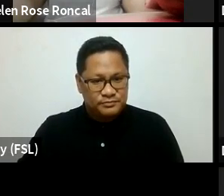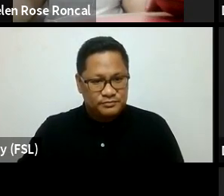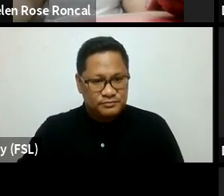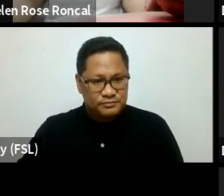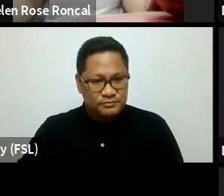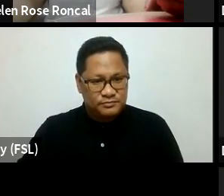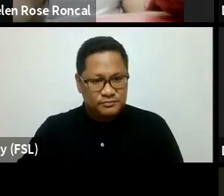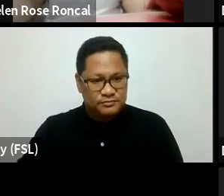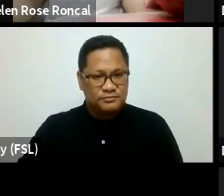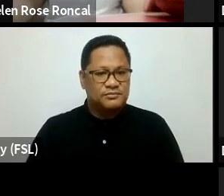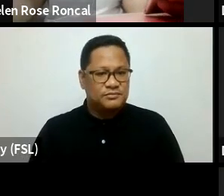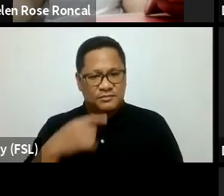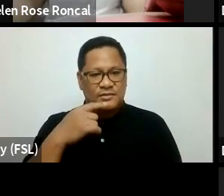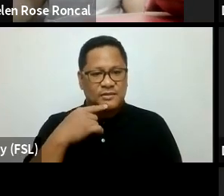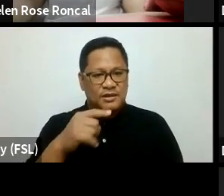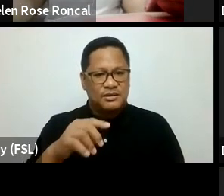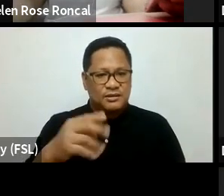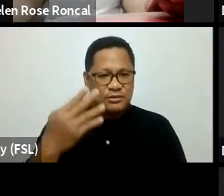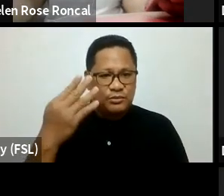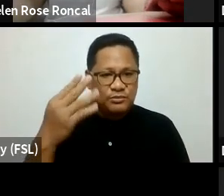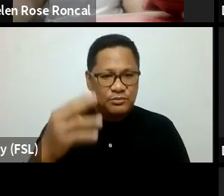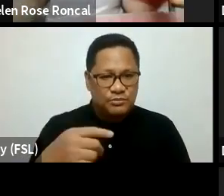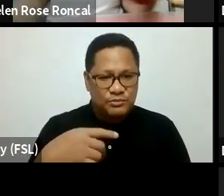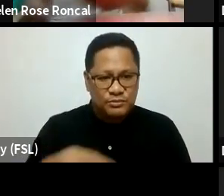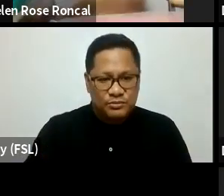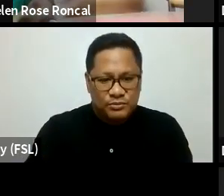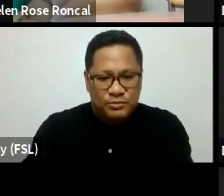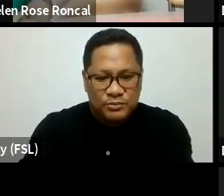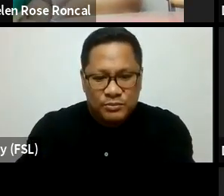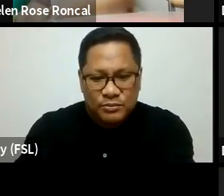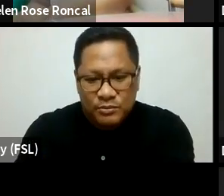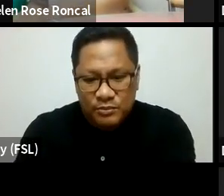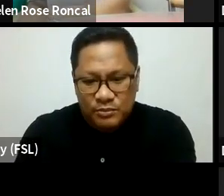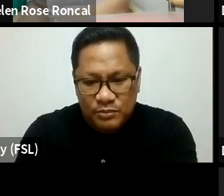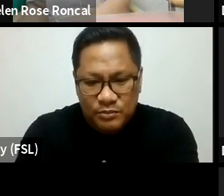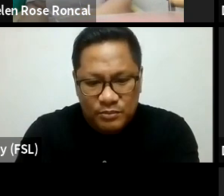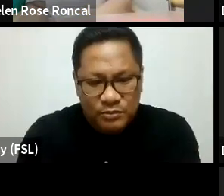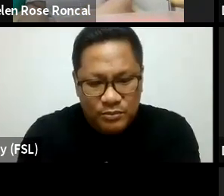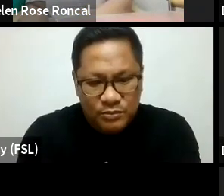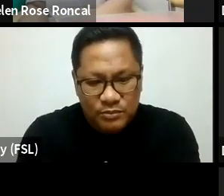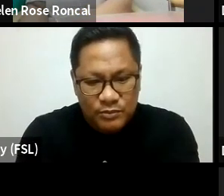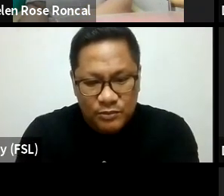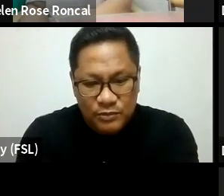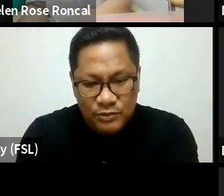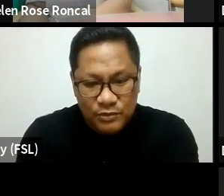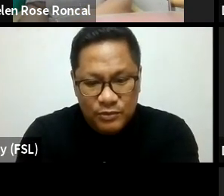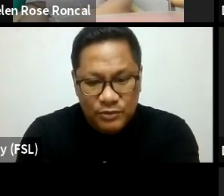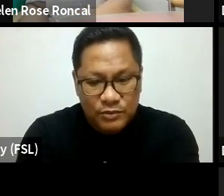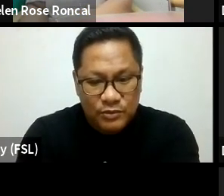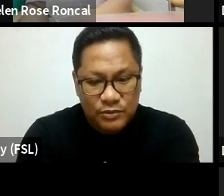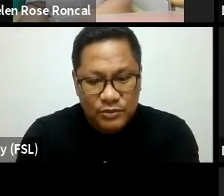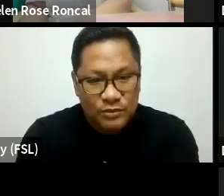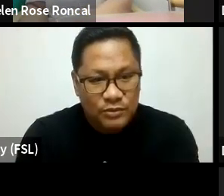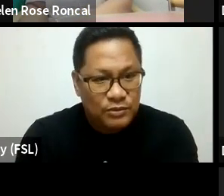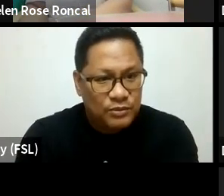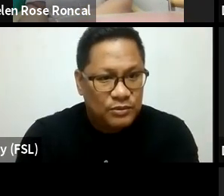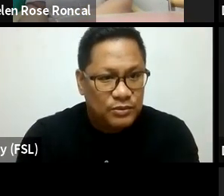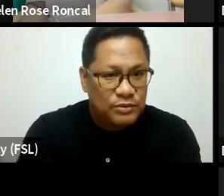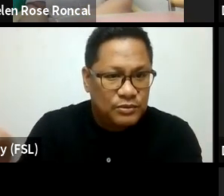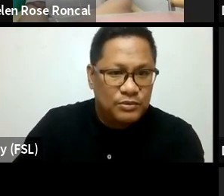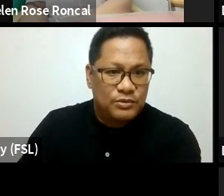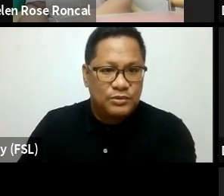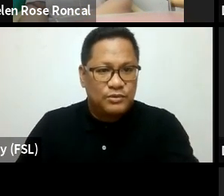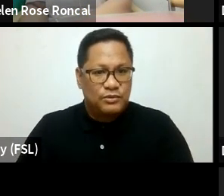group chat. The group chat, ito. So, live now. Okay.